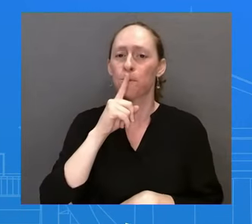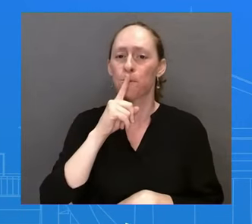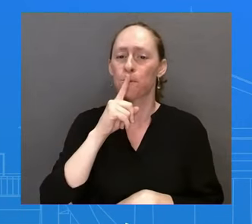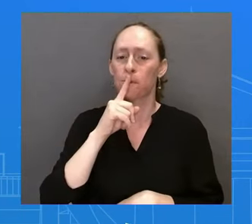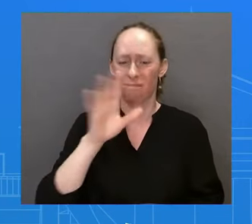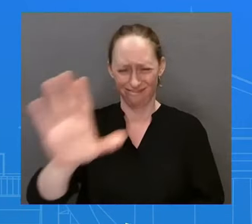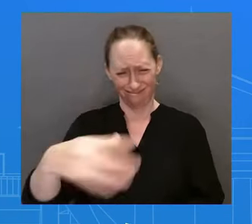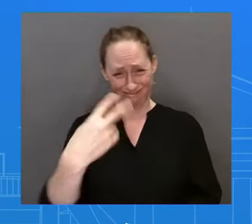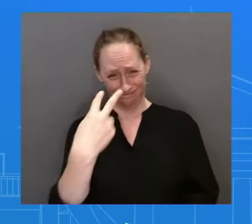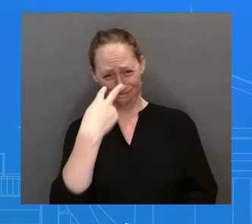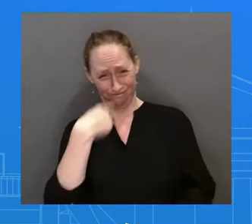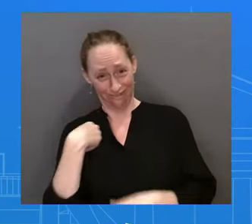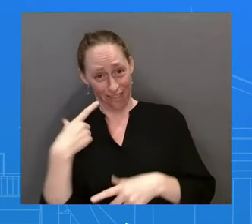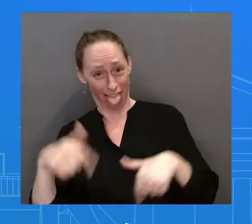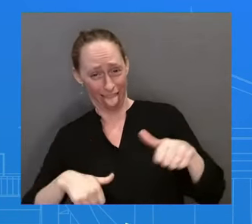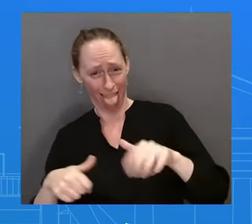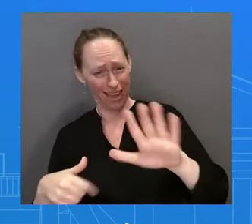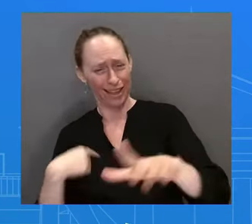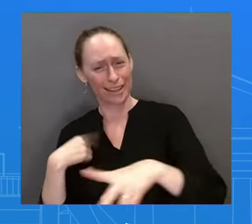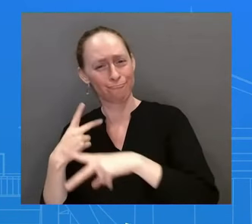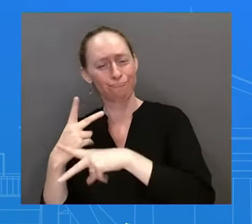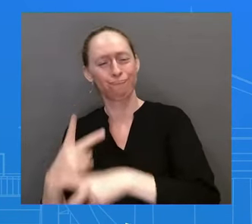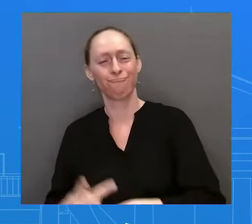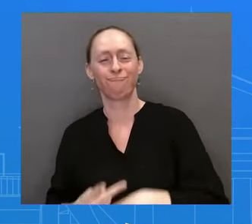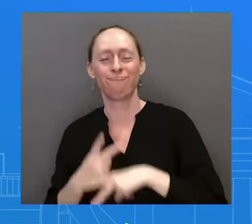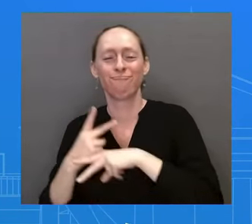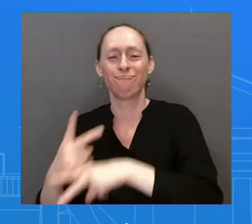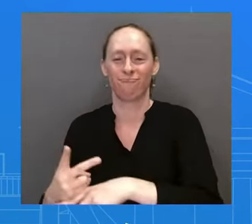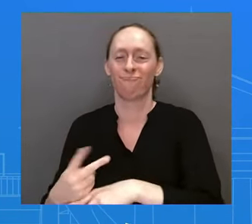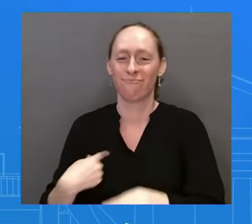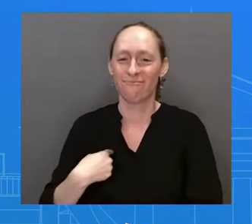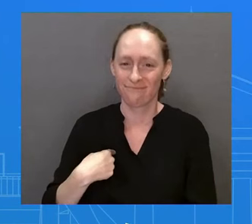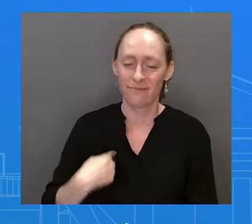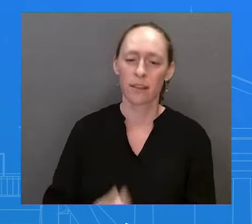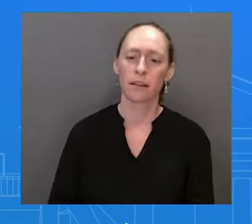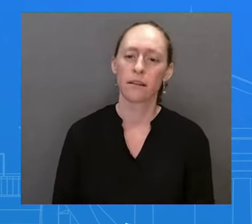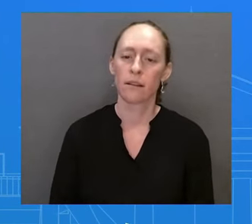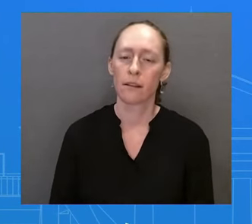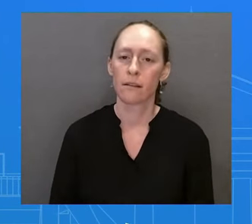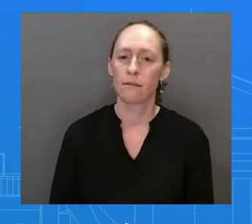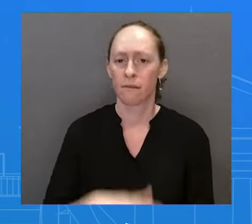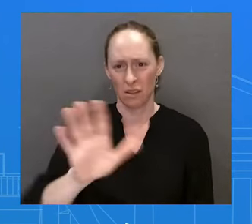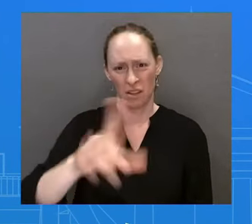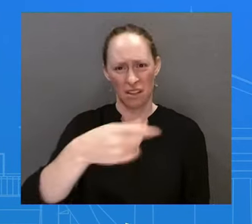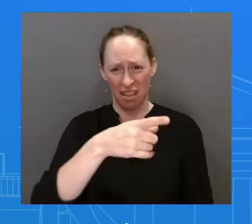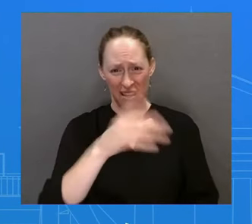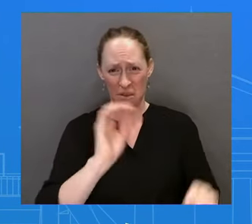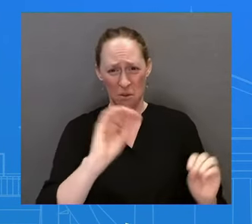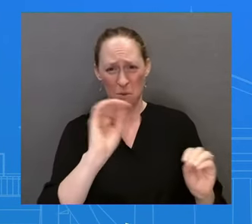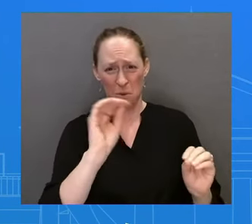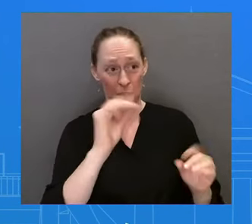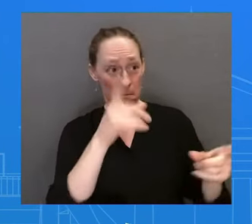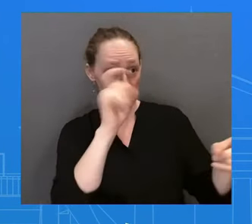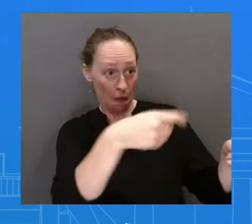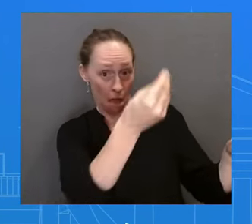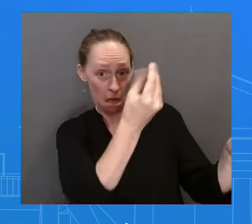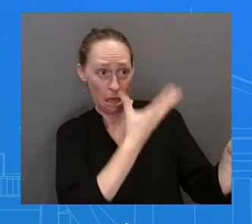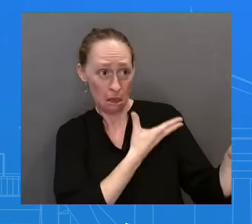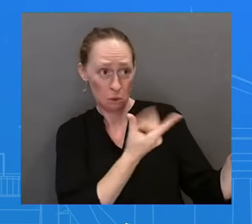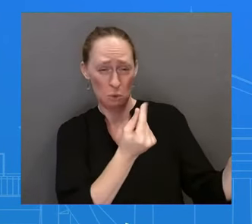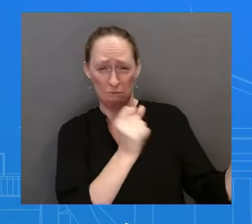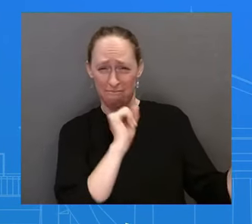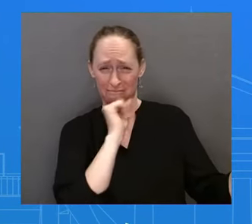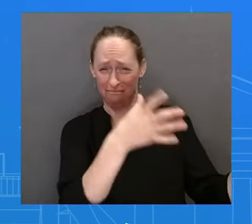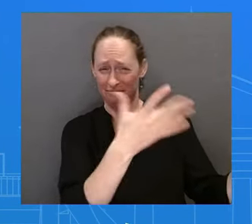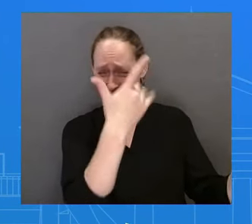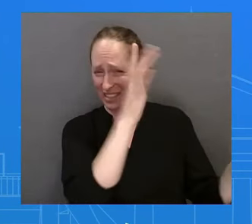they had no obligations to give us any kind of heads up or inform us of their operations, nor have they ever in the last